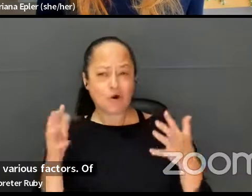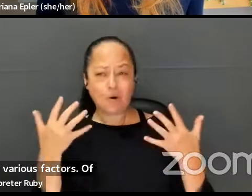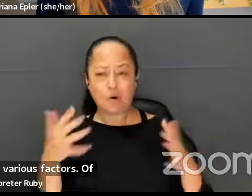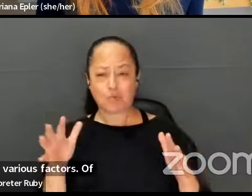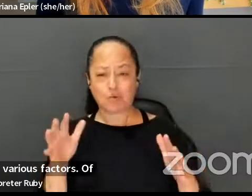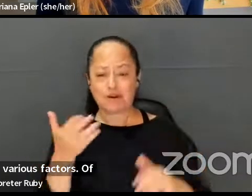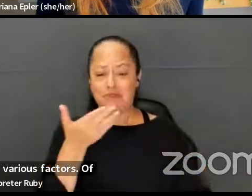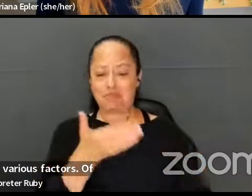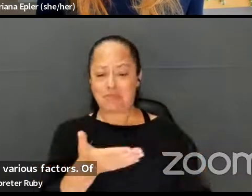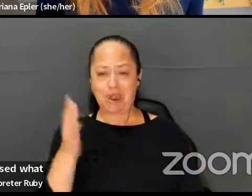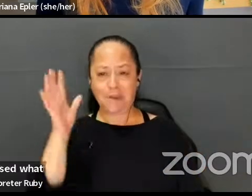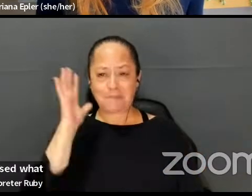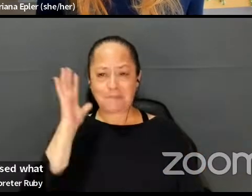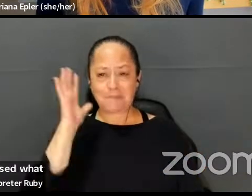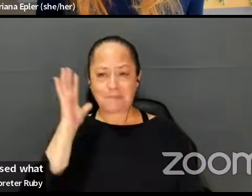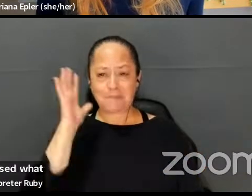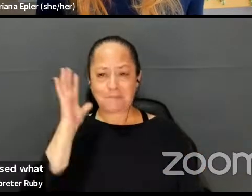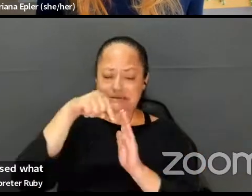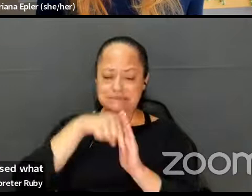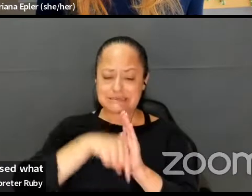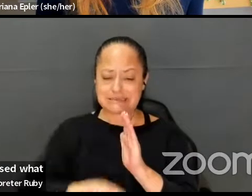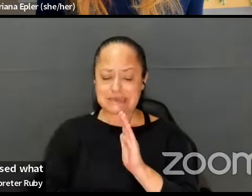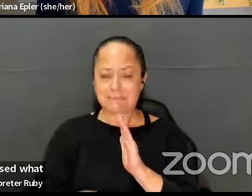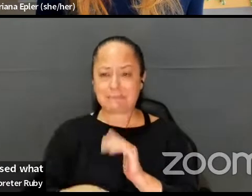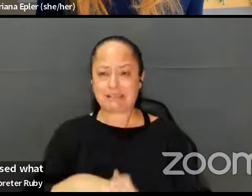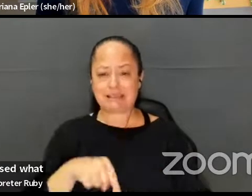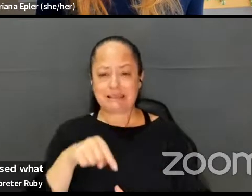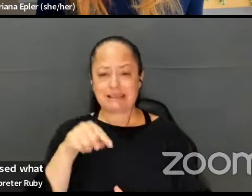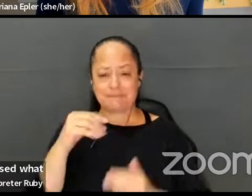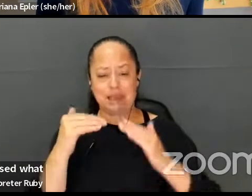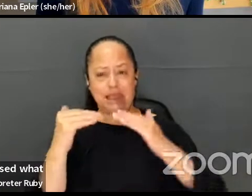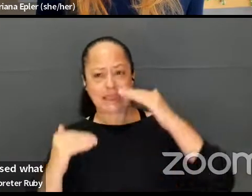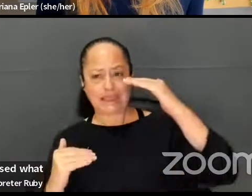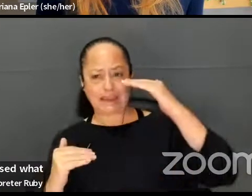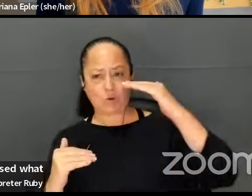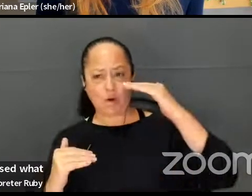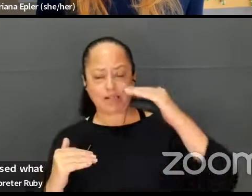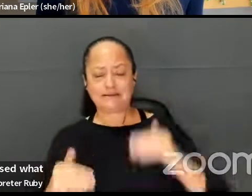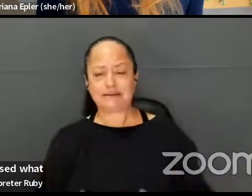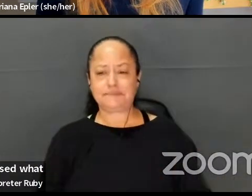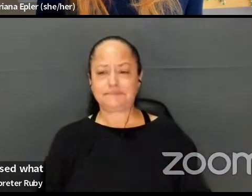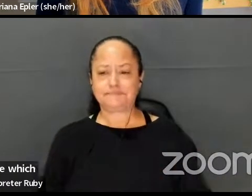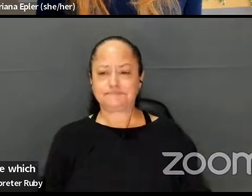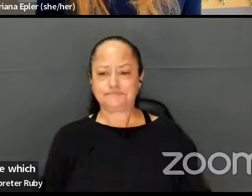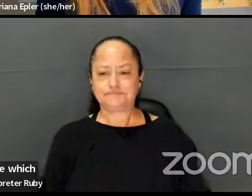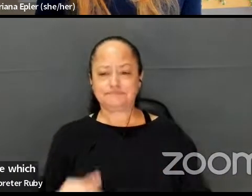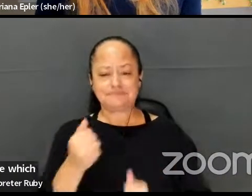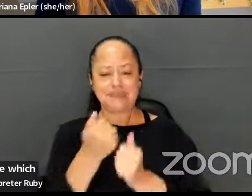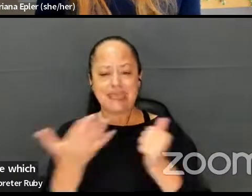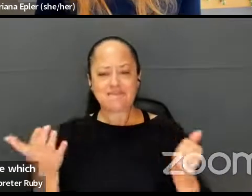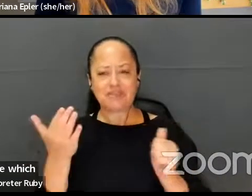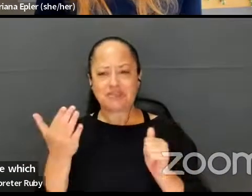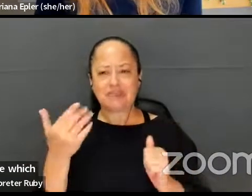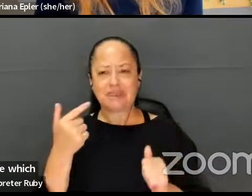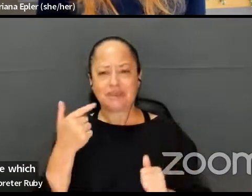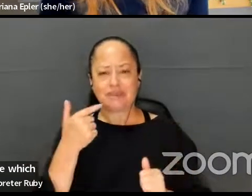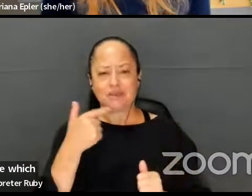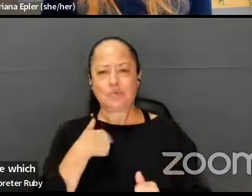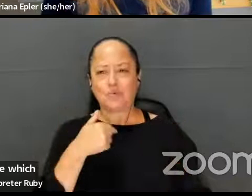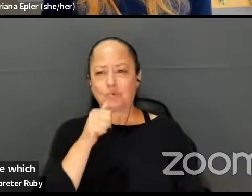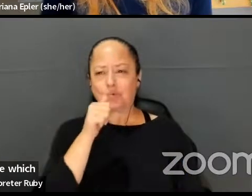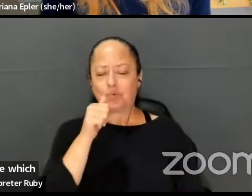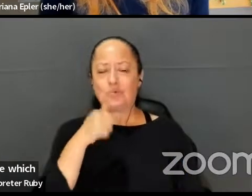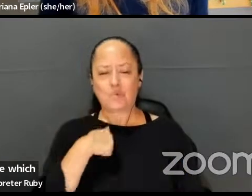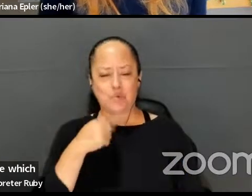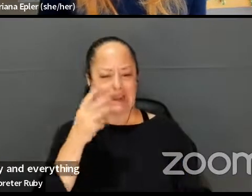there before, which was deeply entrenched inequality, and everything that we're sort of bearing witness to right